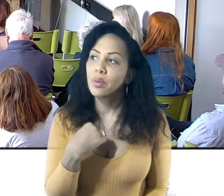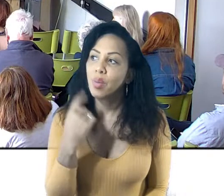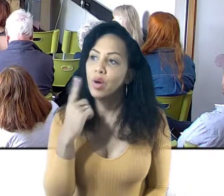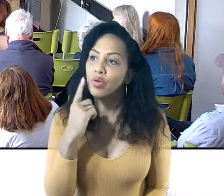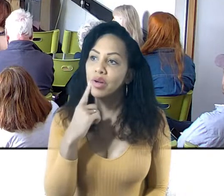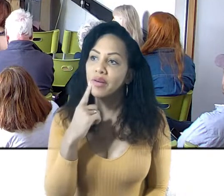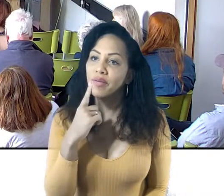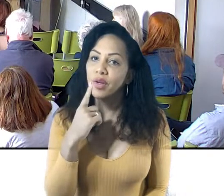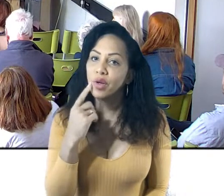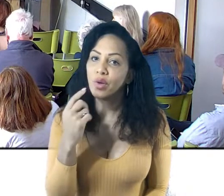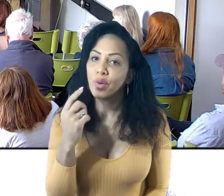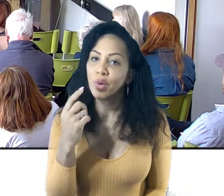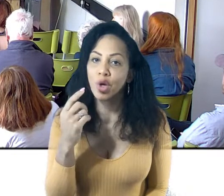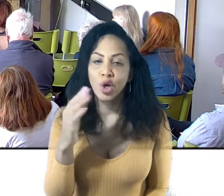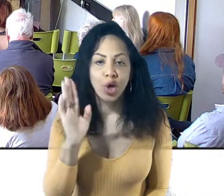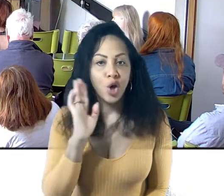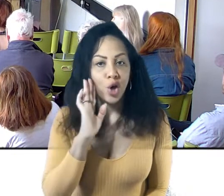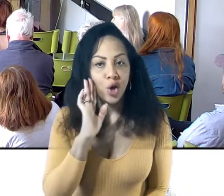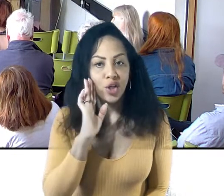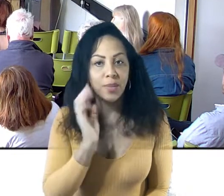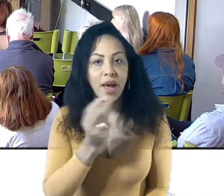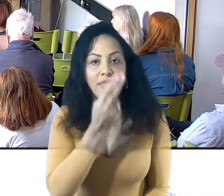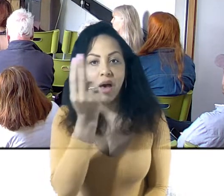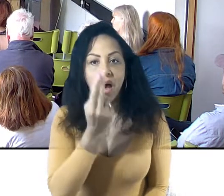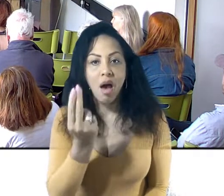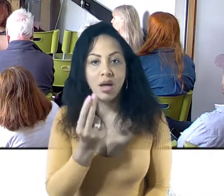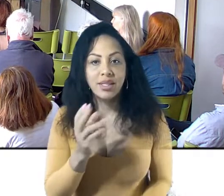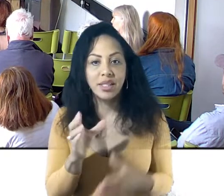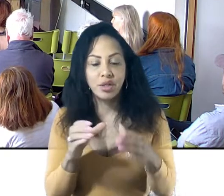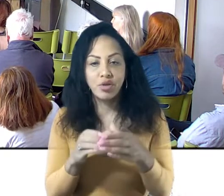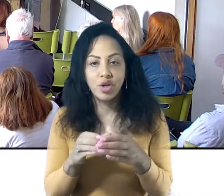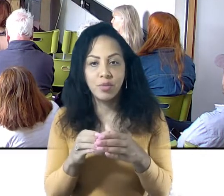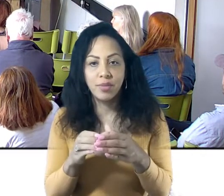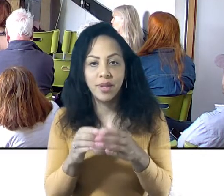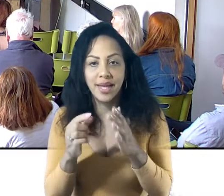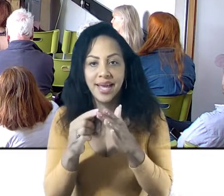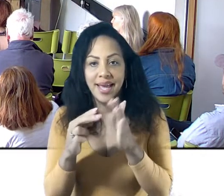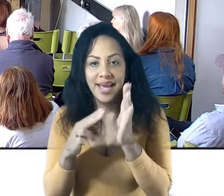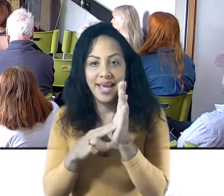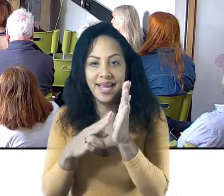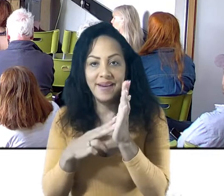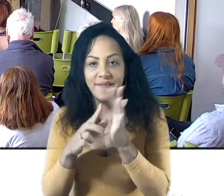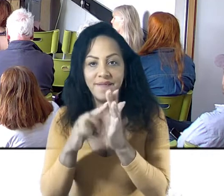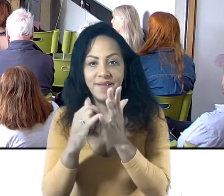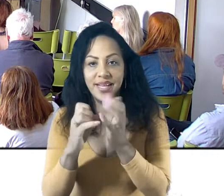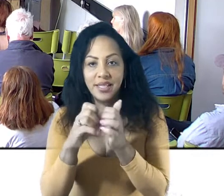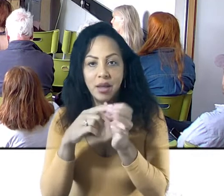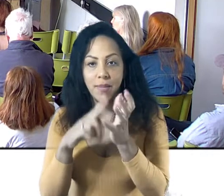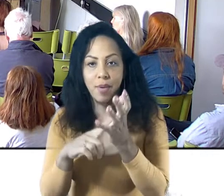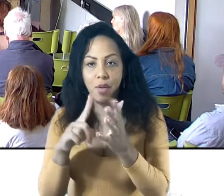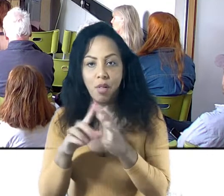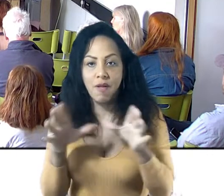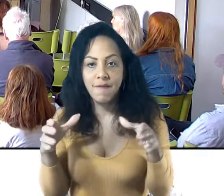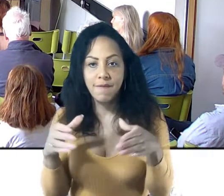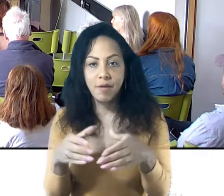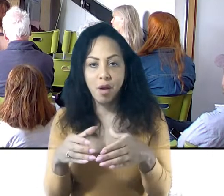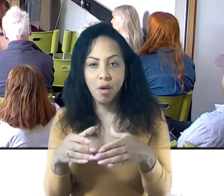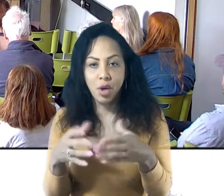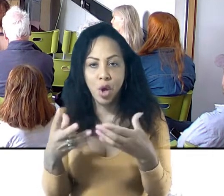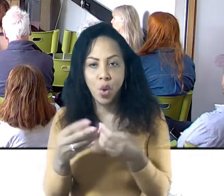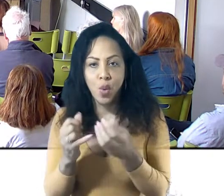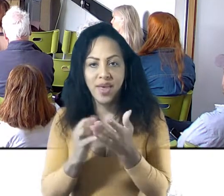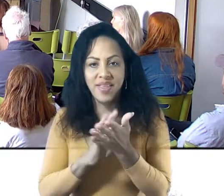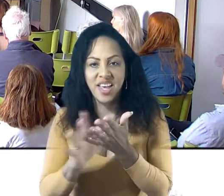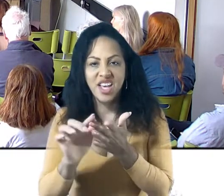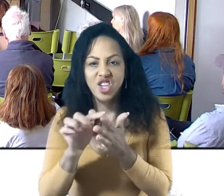group Invisible Flock, and together with Sheila Galani, they got a Wellcome Trust